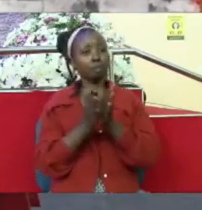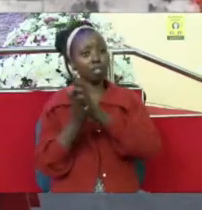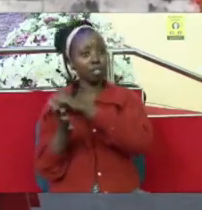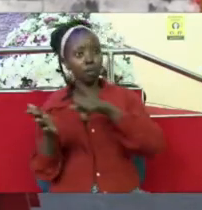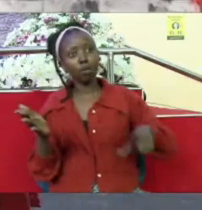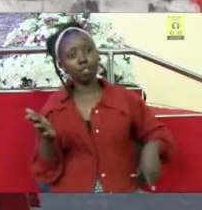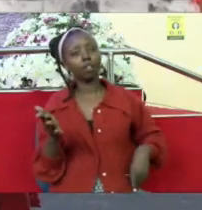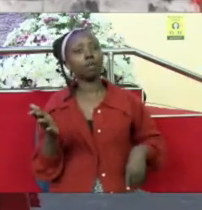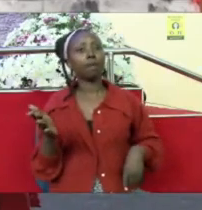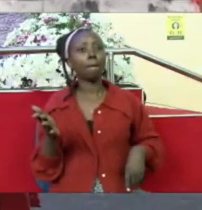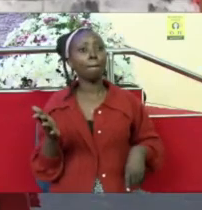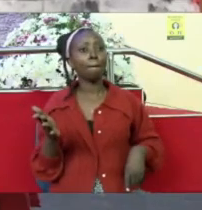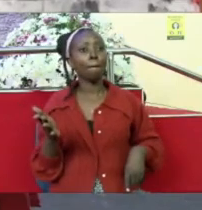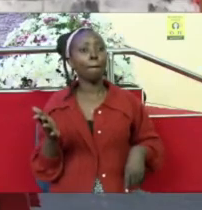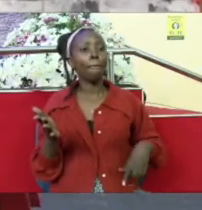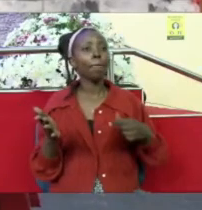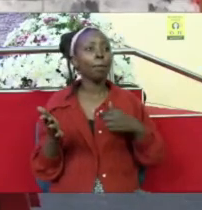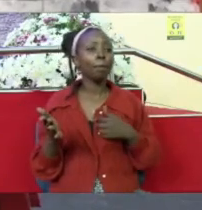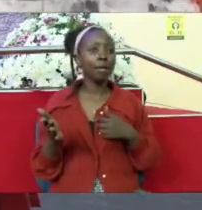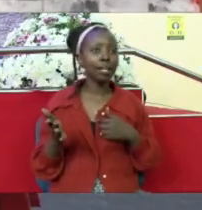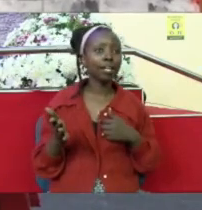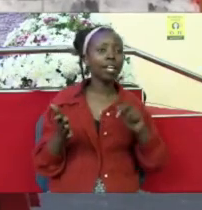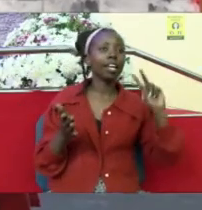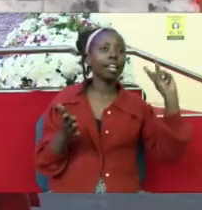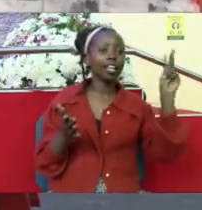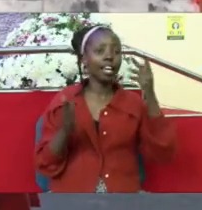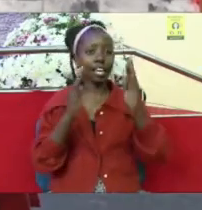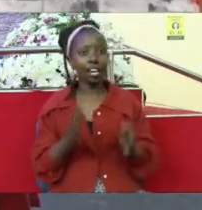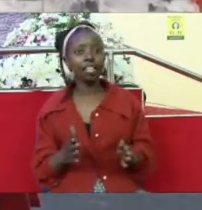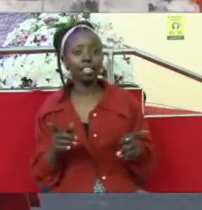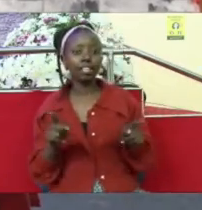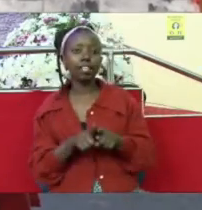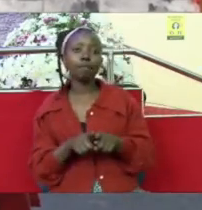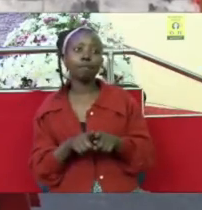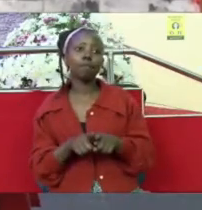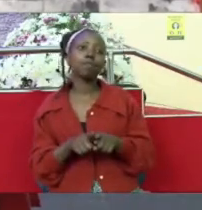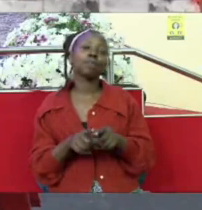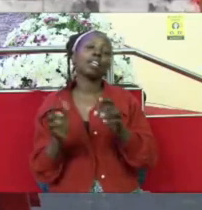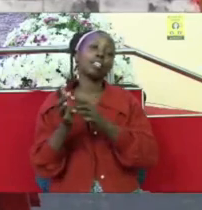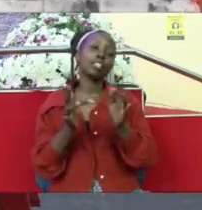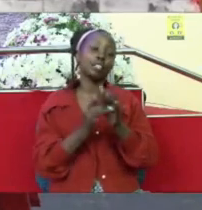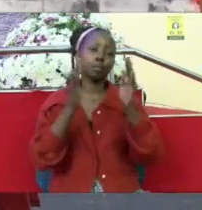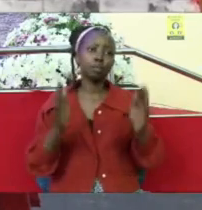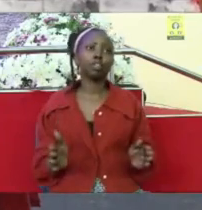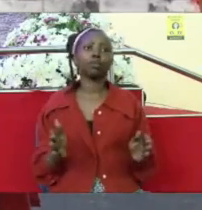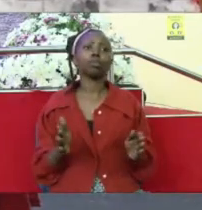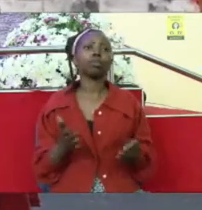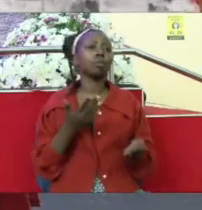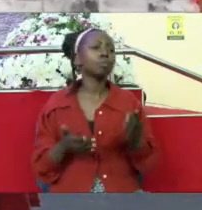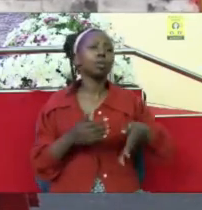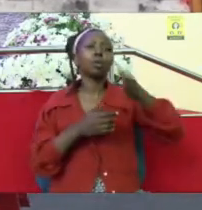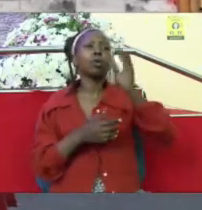asifiwe. Amen. I have a dual citizen. Niko na utaifa mwingine. May God help me. Wacha Mungu